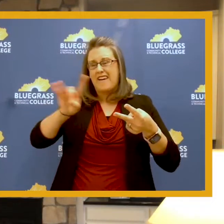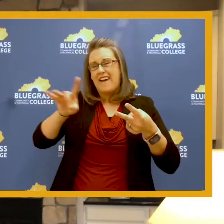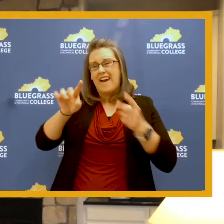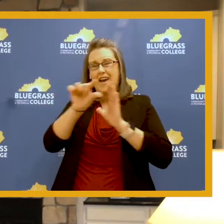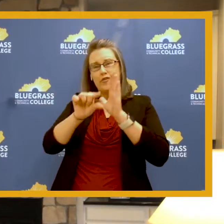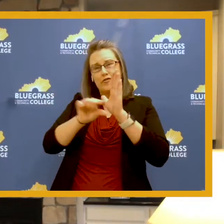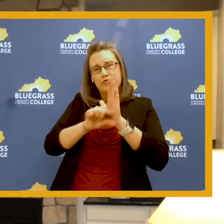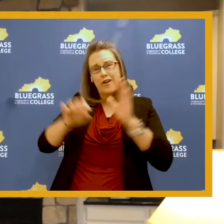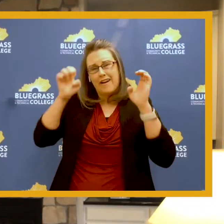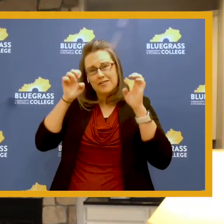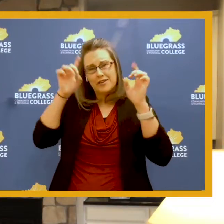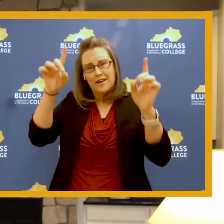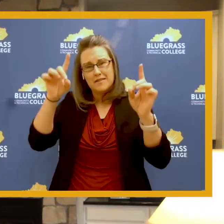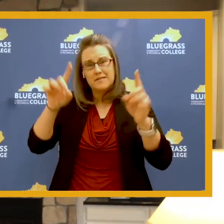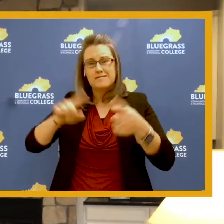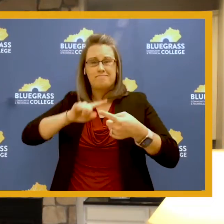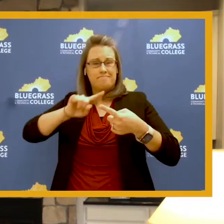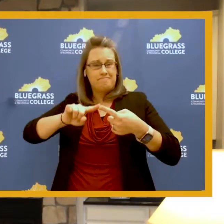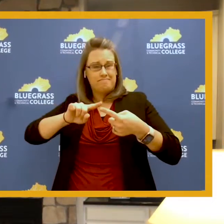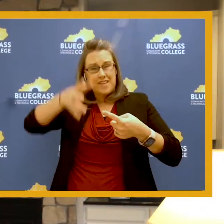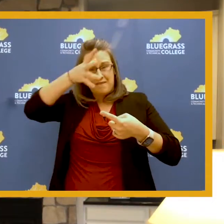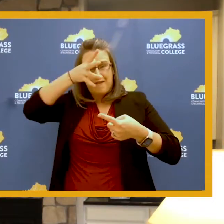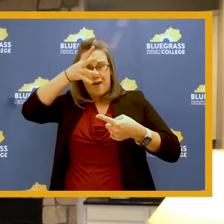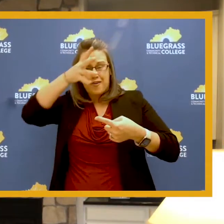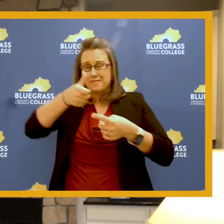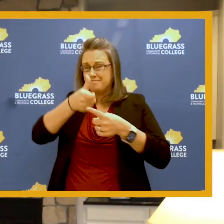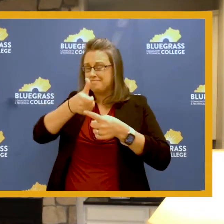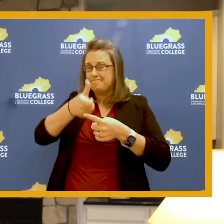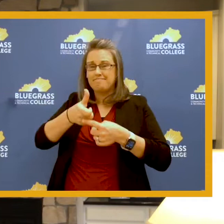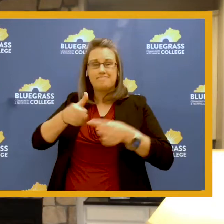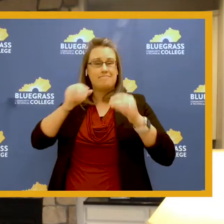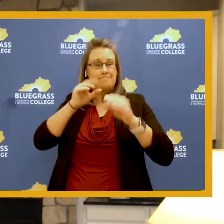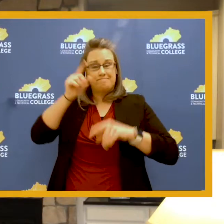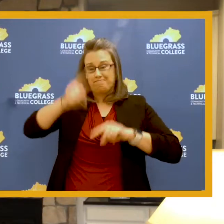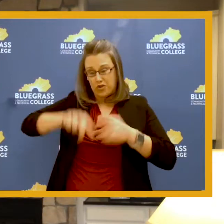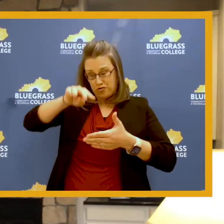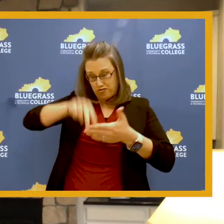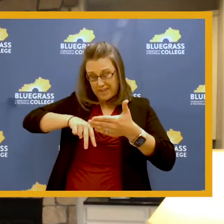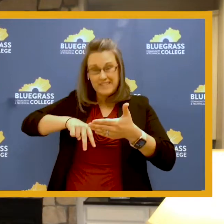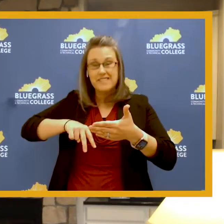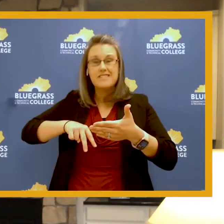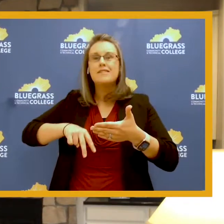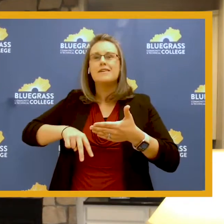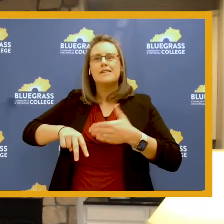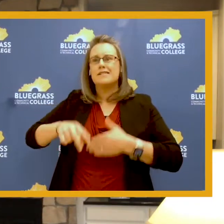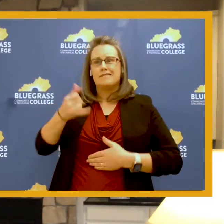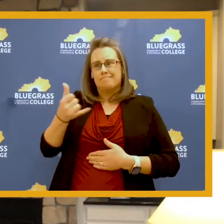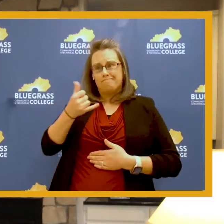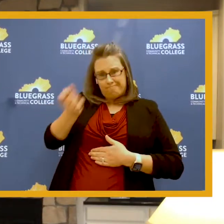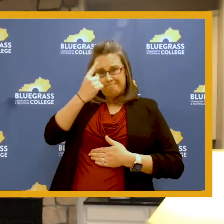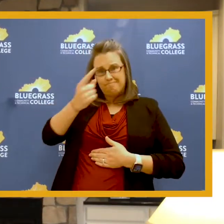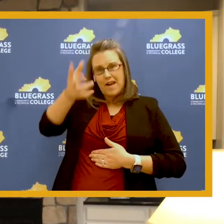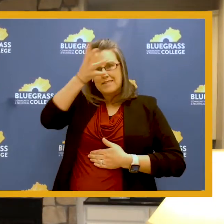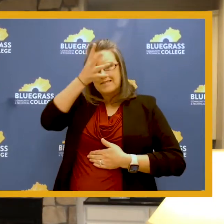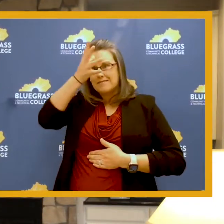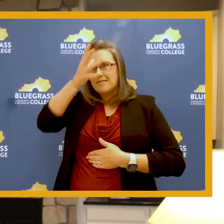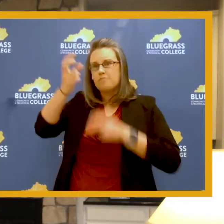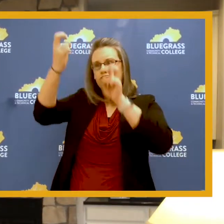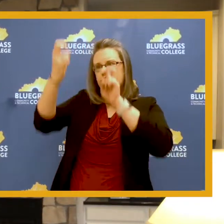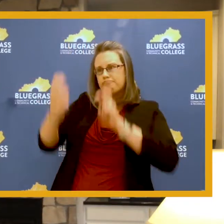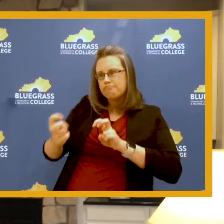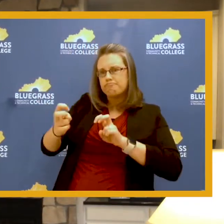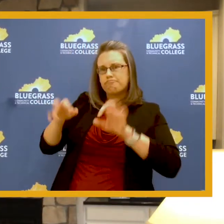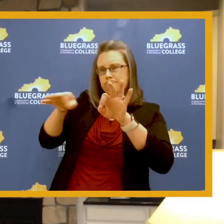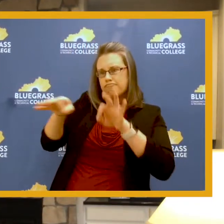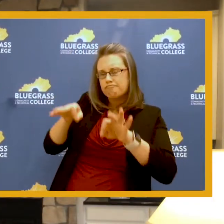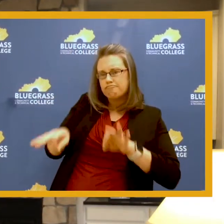education. Now, although my father didn't have an opportunity to get an education, he talked to me about the value of education. He used to say to me,